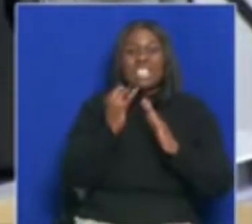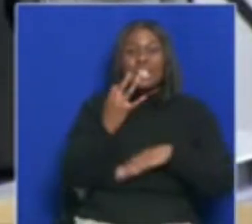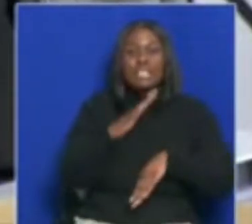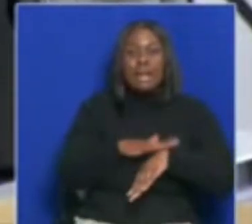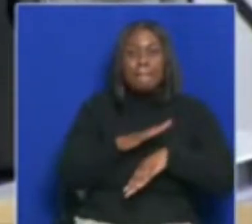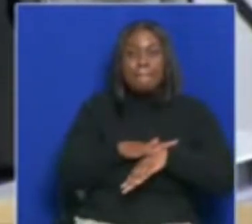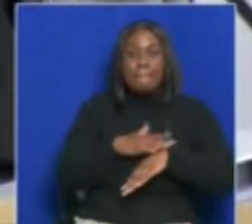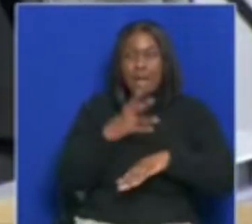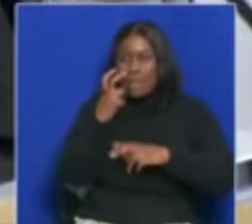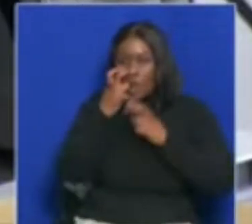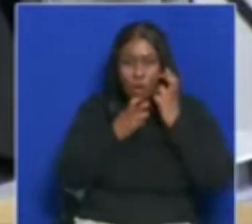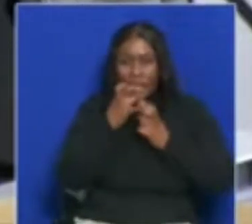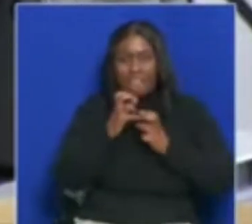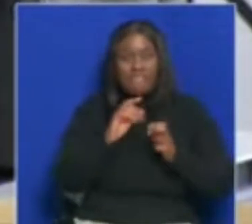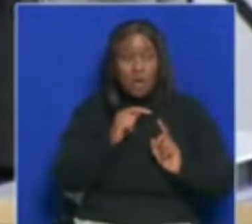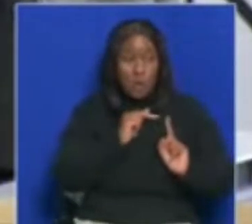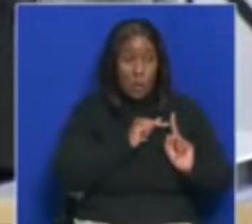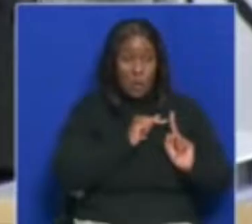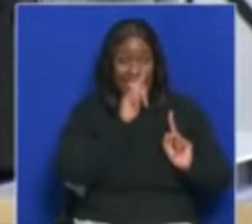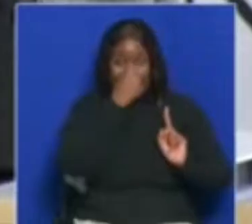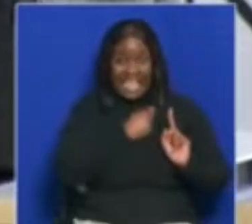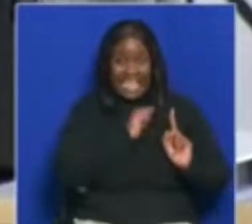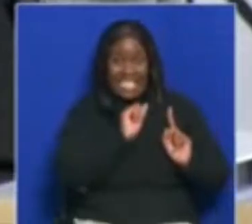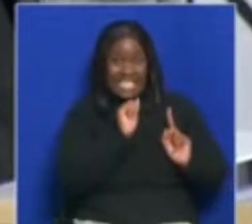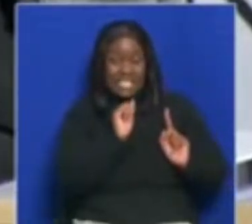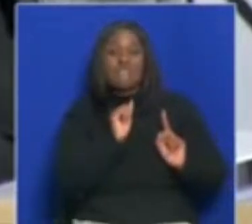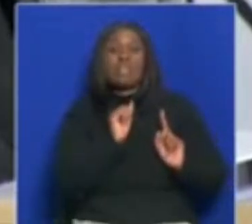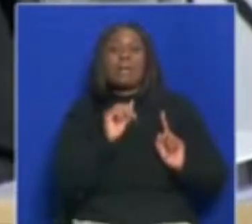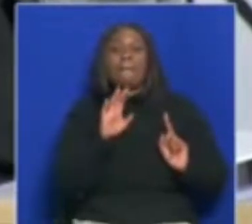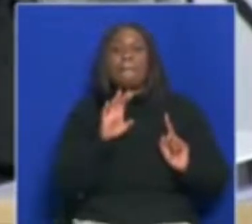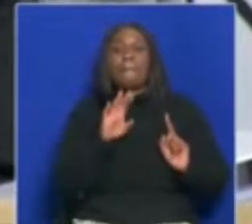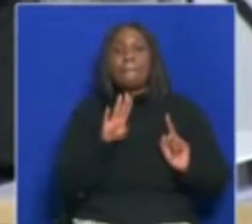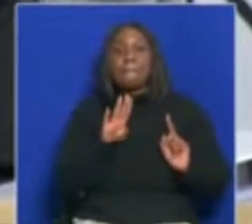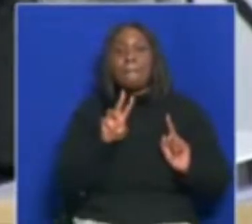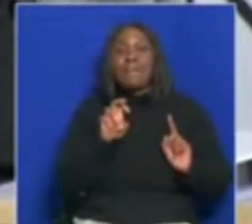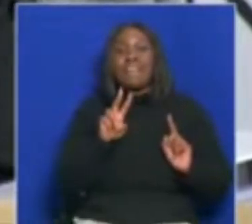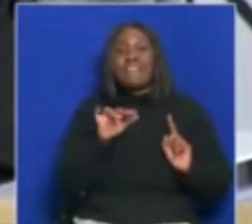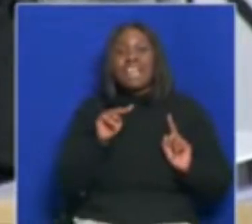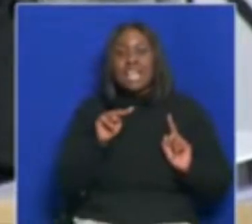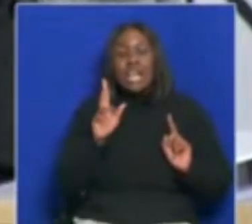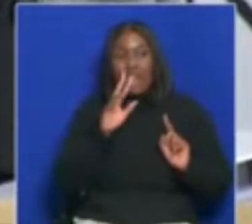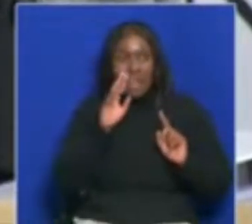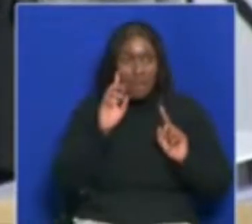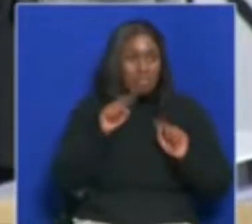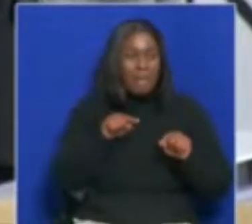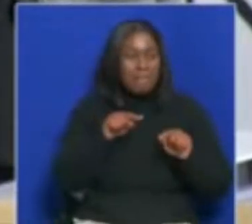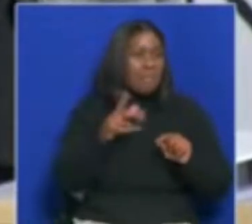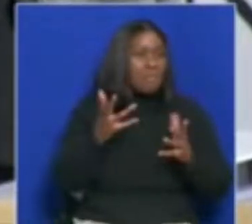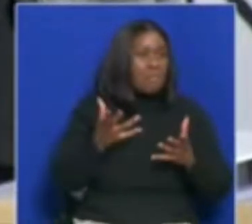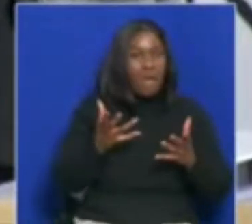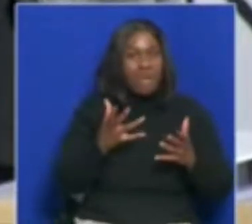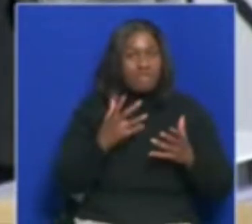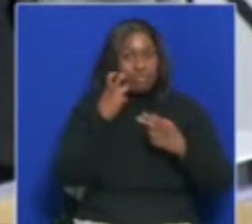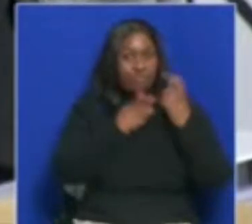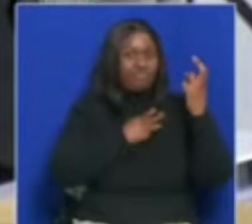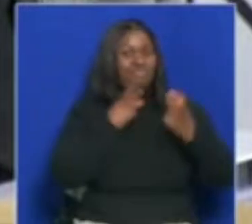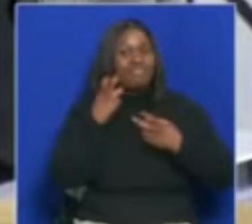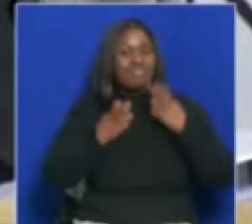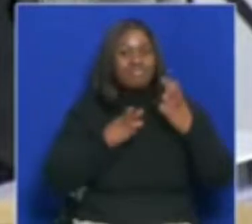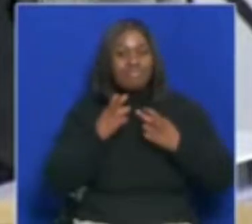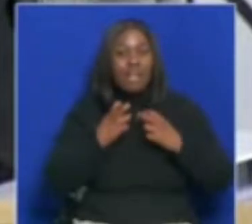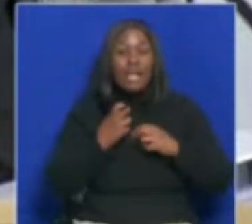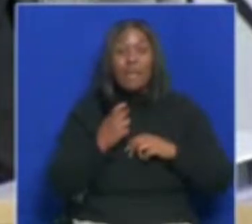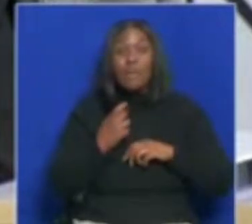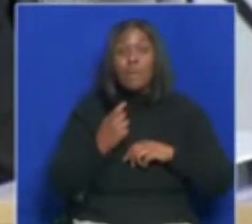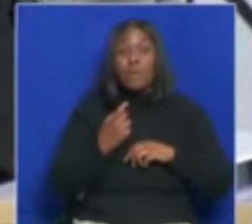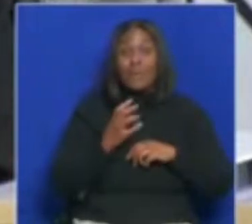Loftus. Constantly, they went looking for him. In one visit to the house, they indicated